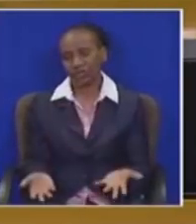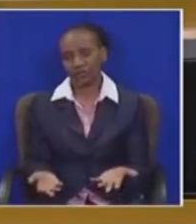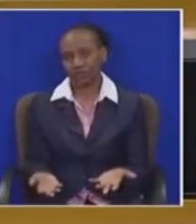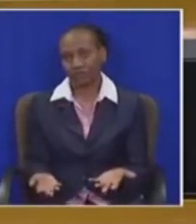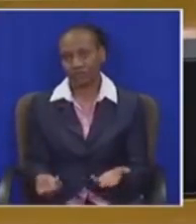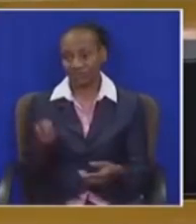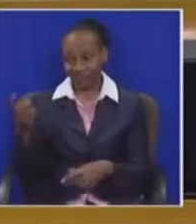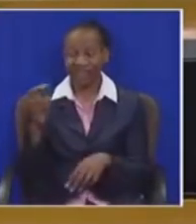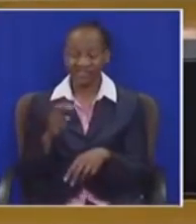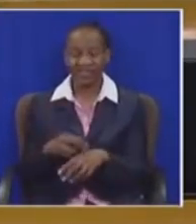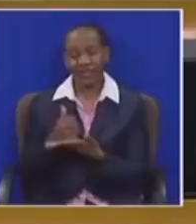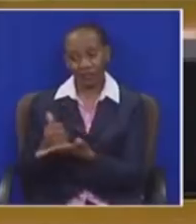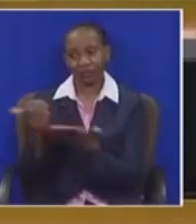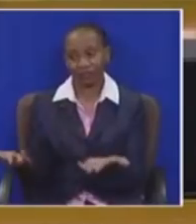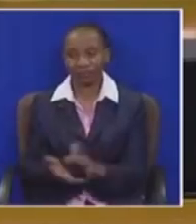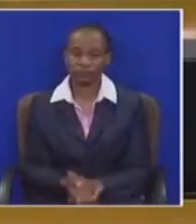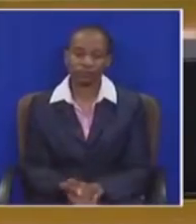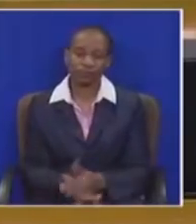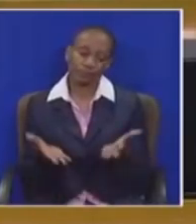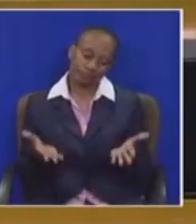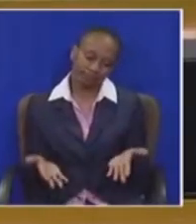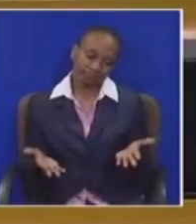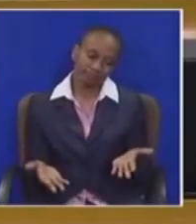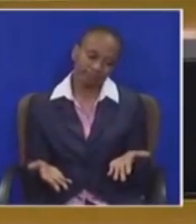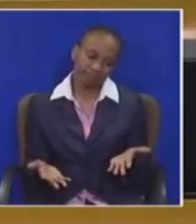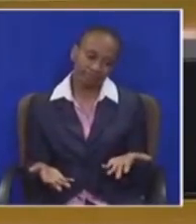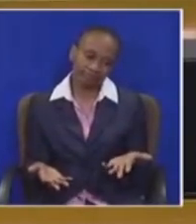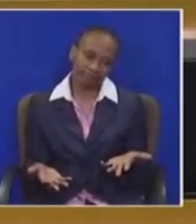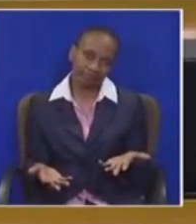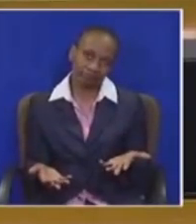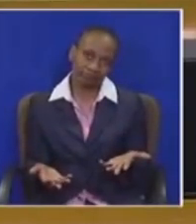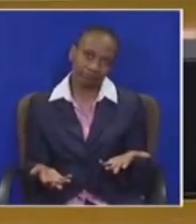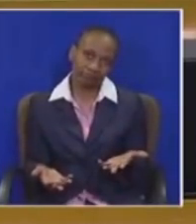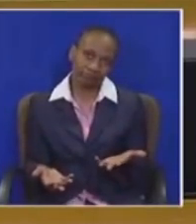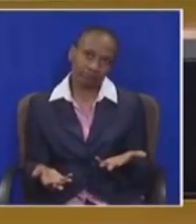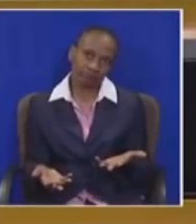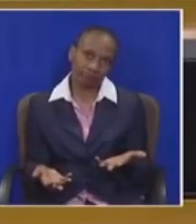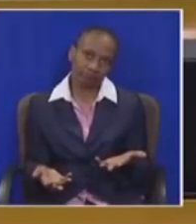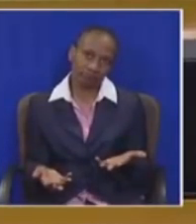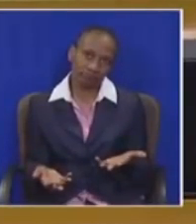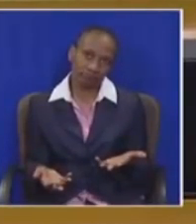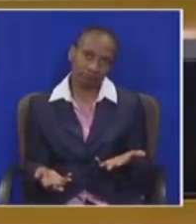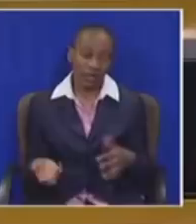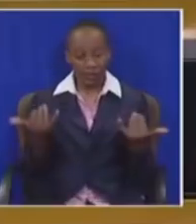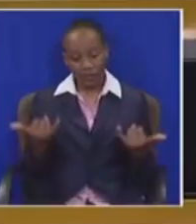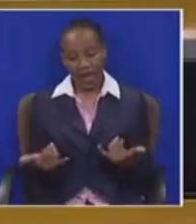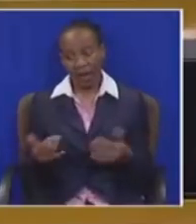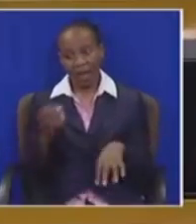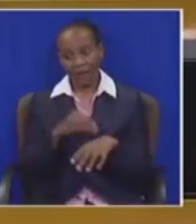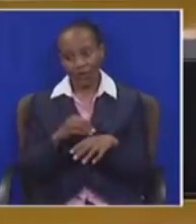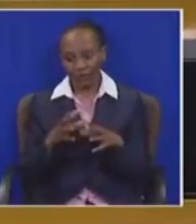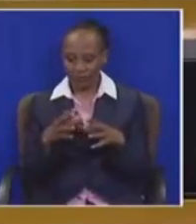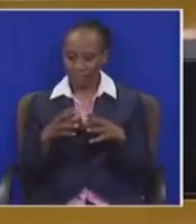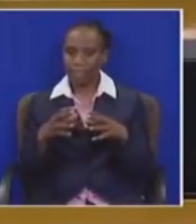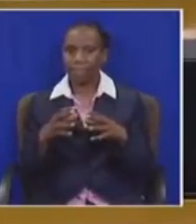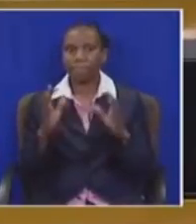what he needs. Now, the problem is compounded by Honorable Tlowama,